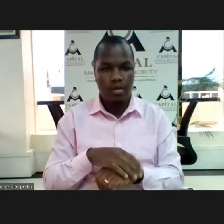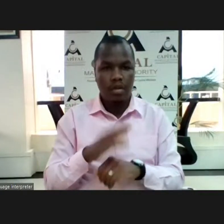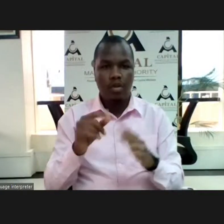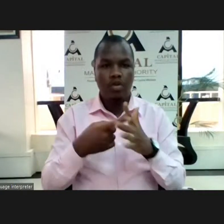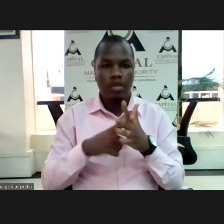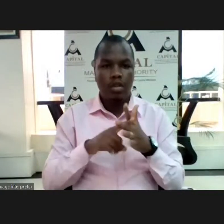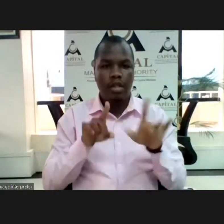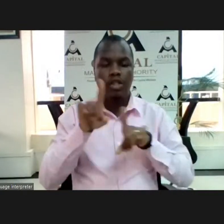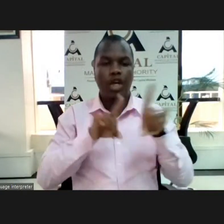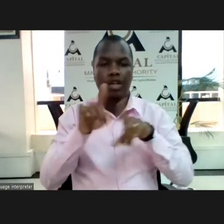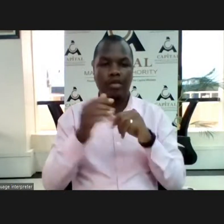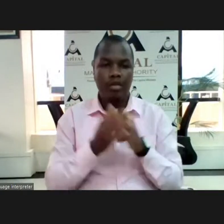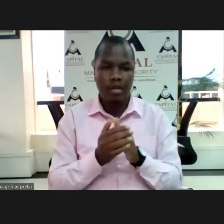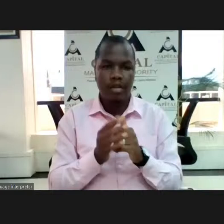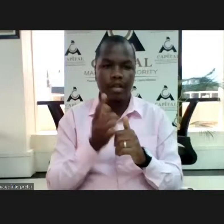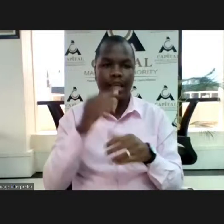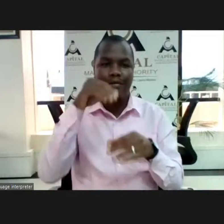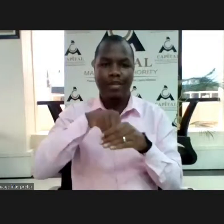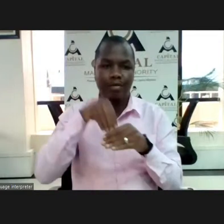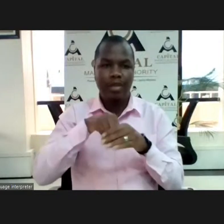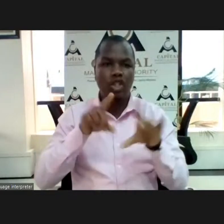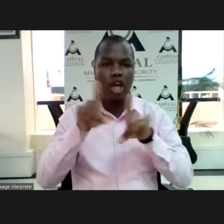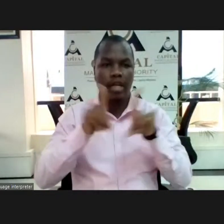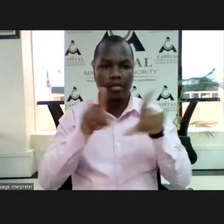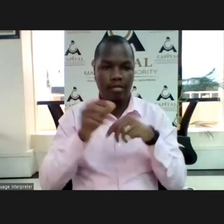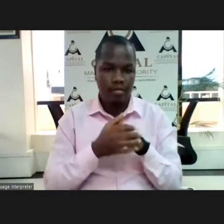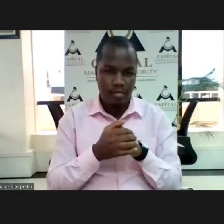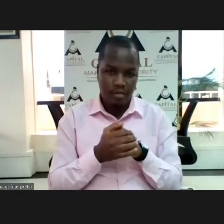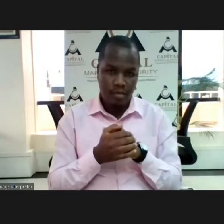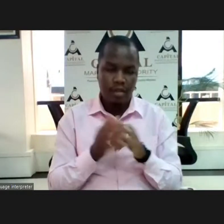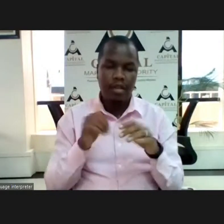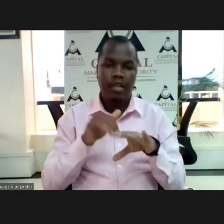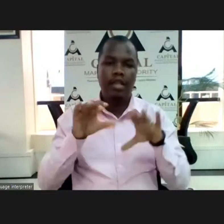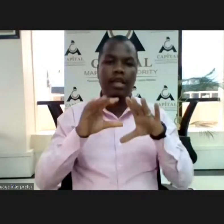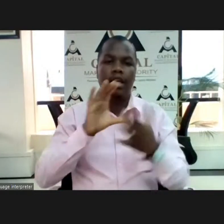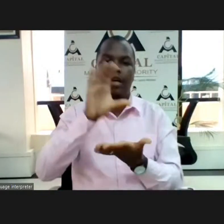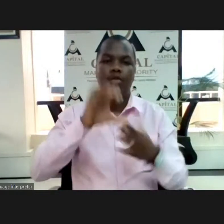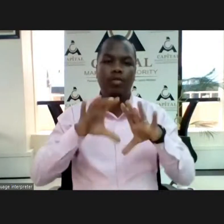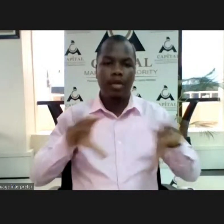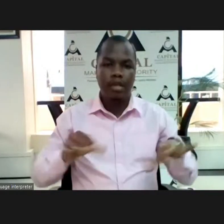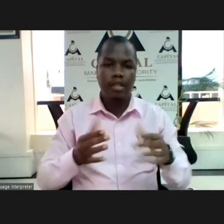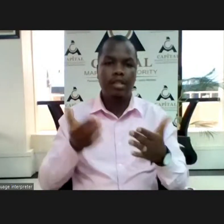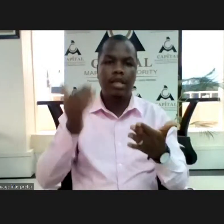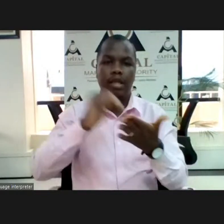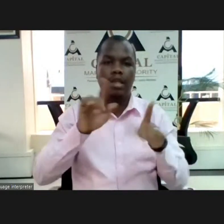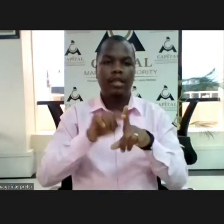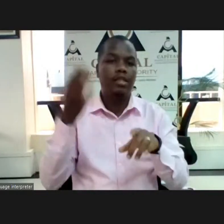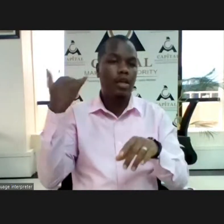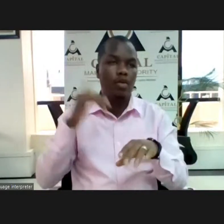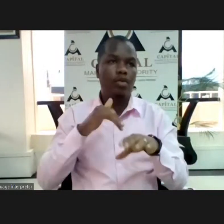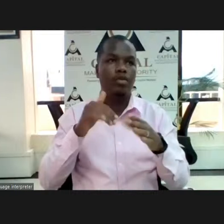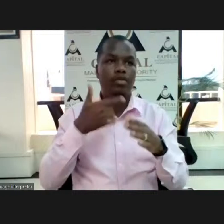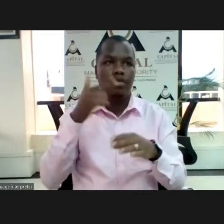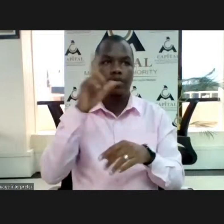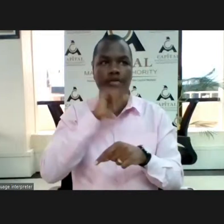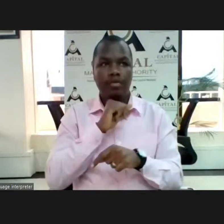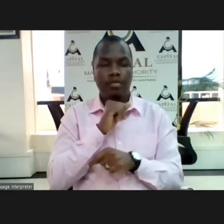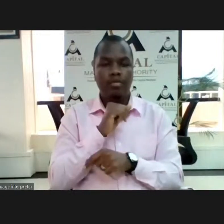journey, the investment journey within the capital markets. Again, as it was earlier stated by